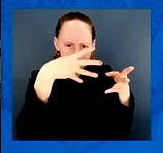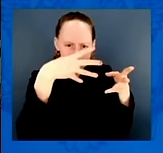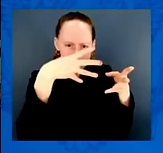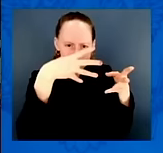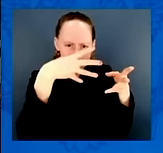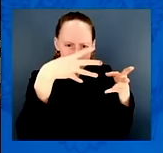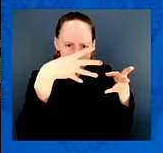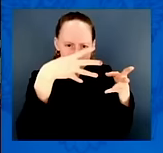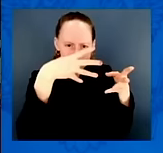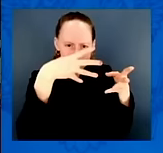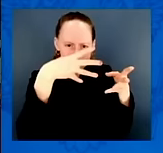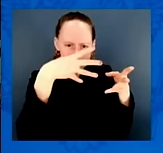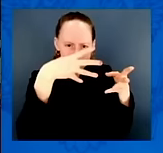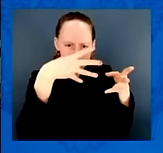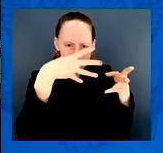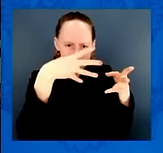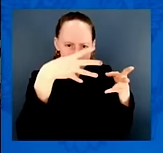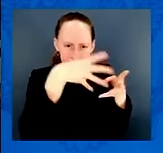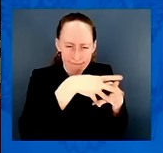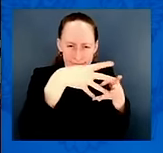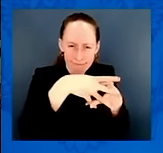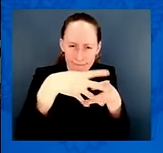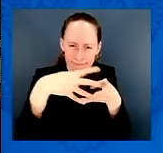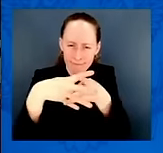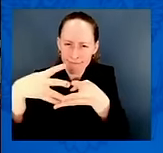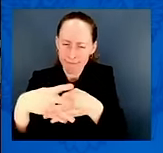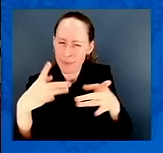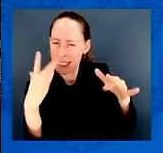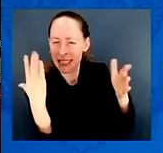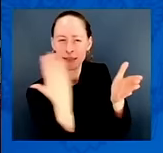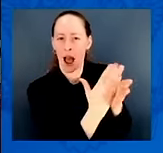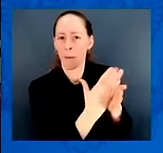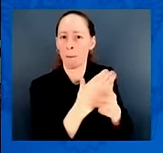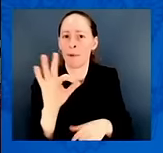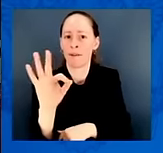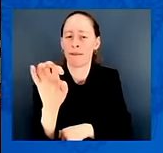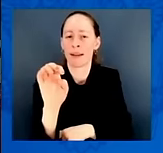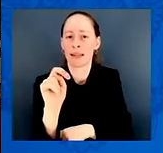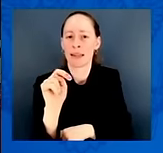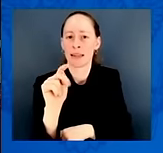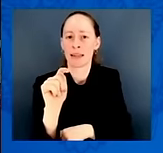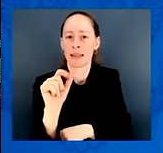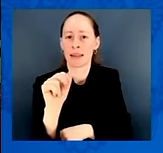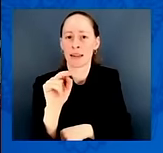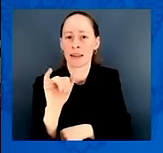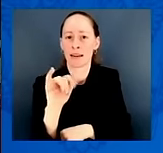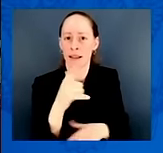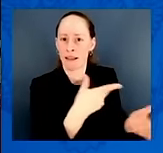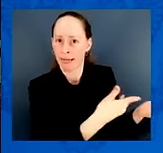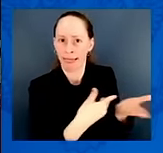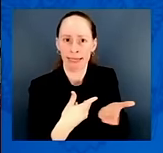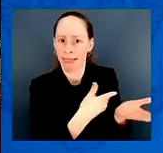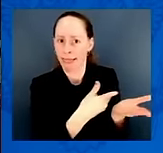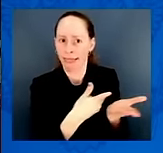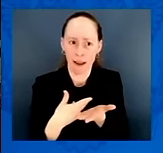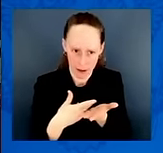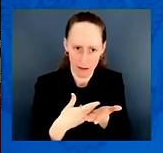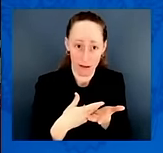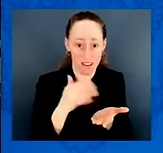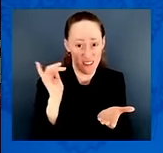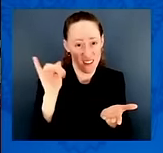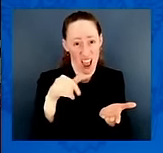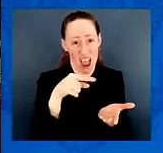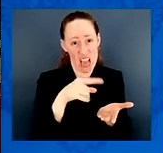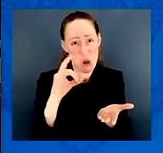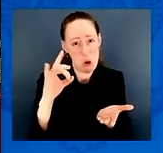what are you doing? Come on, that's crazy. I'm being ordered to the border. They'll also give me and any new